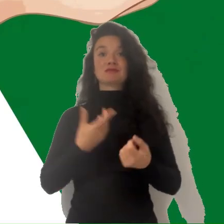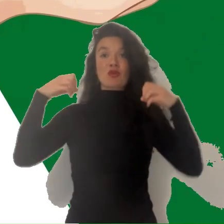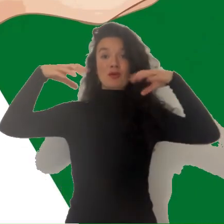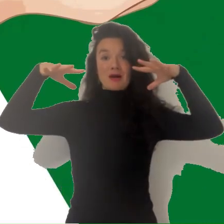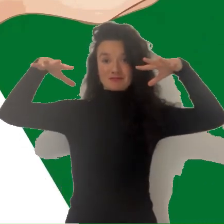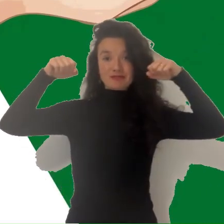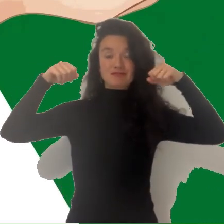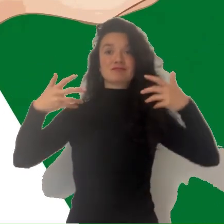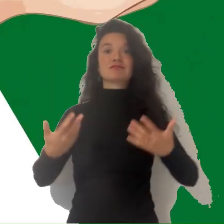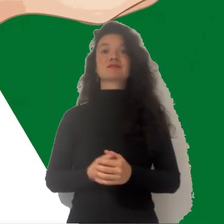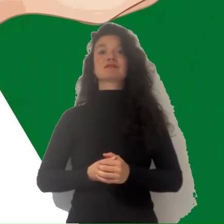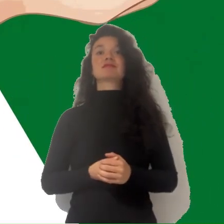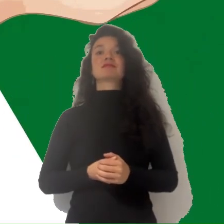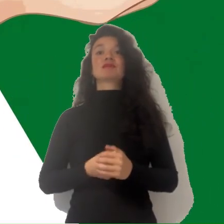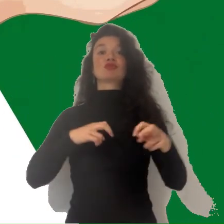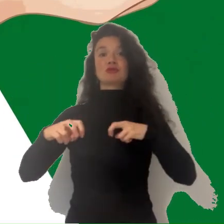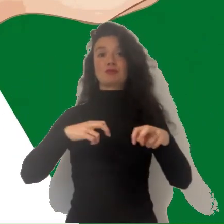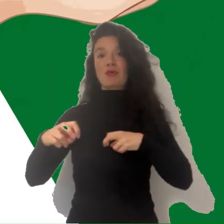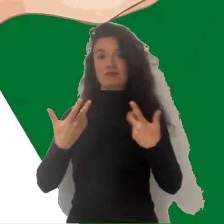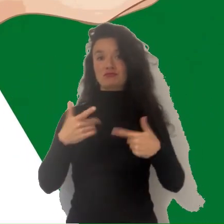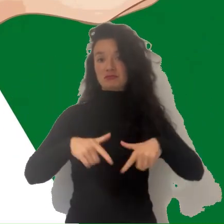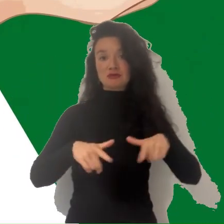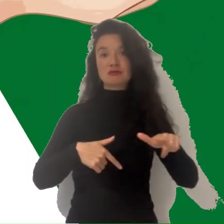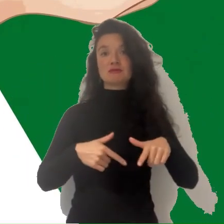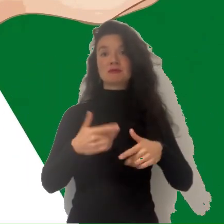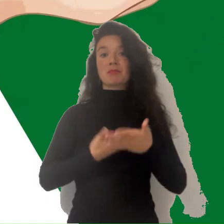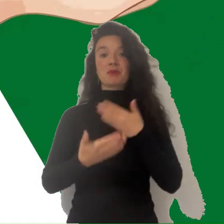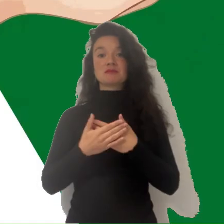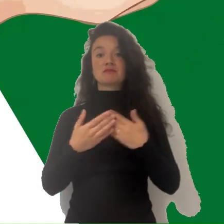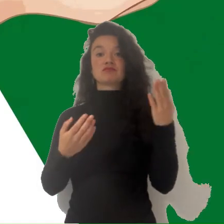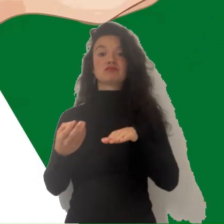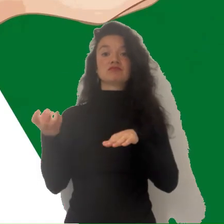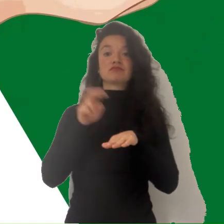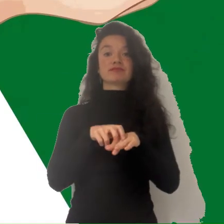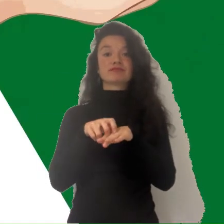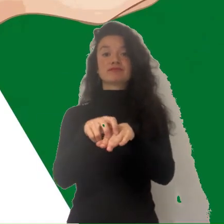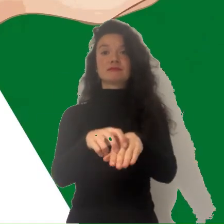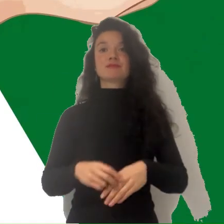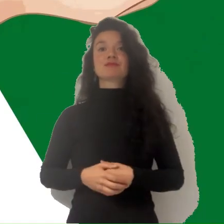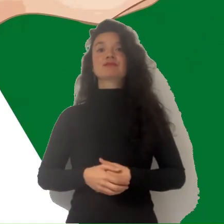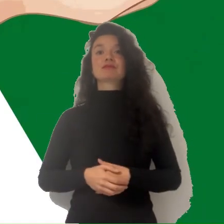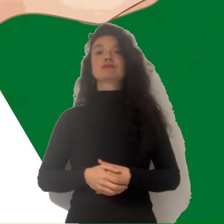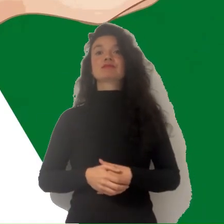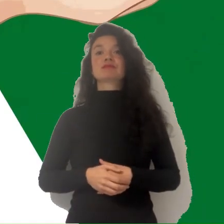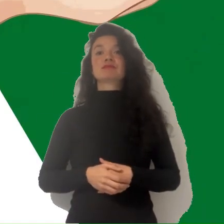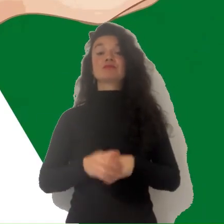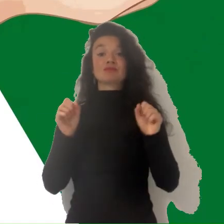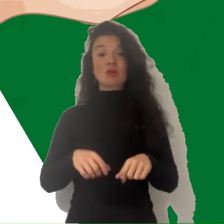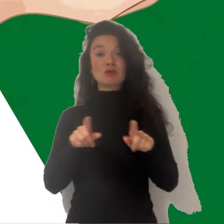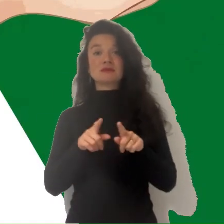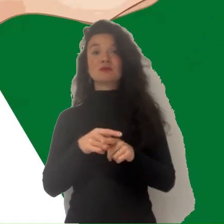Sustainability is not only about big projects, it starts with choices we make every day.